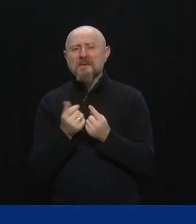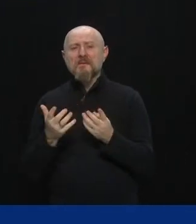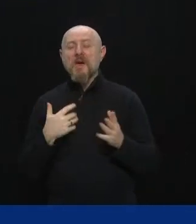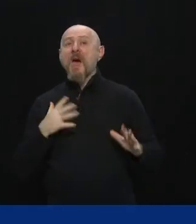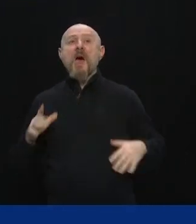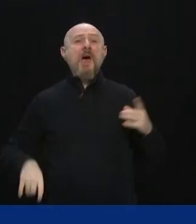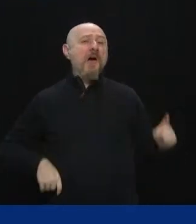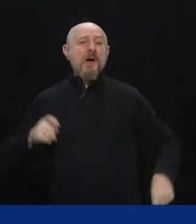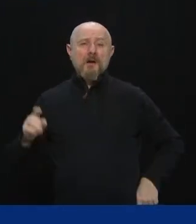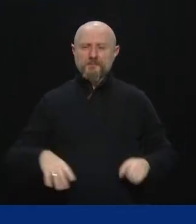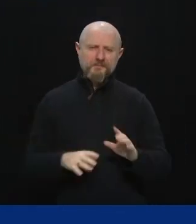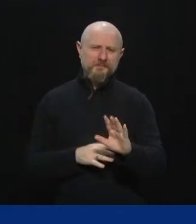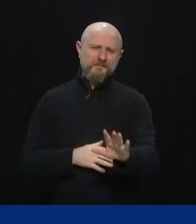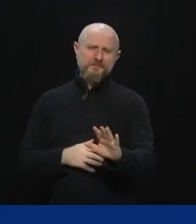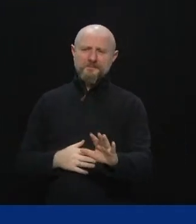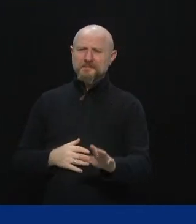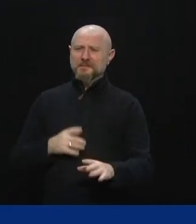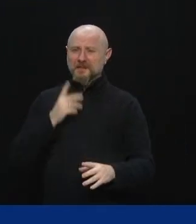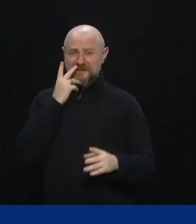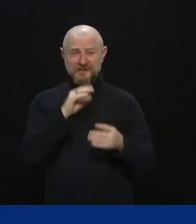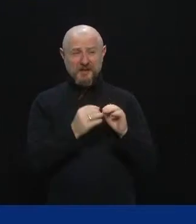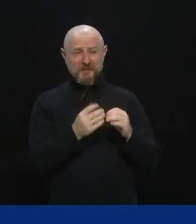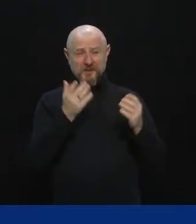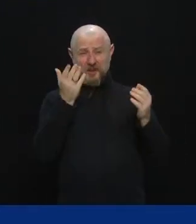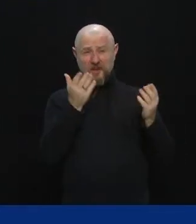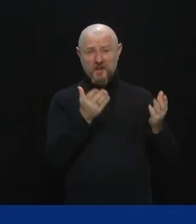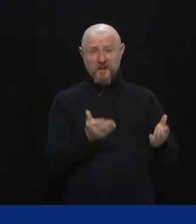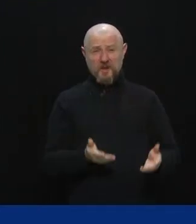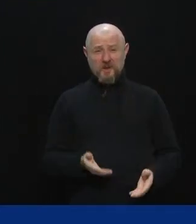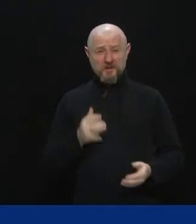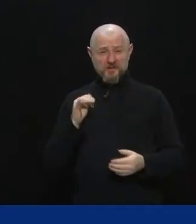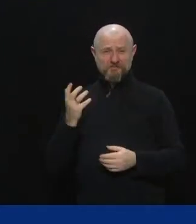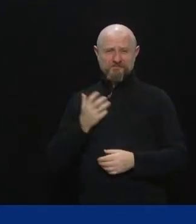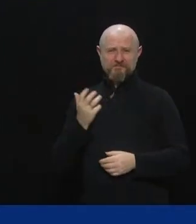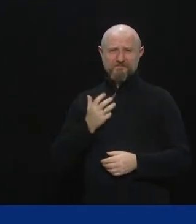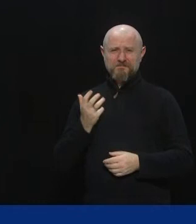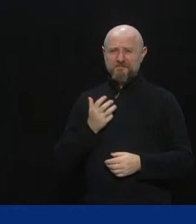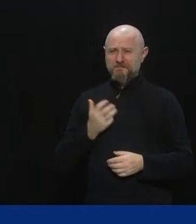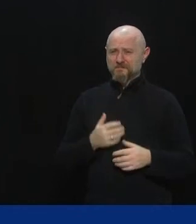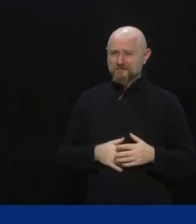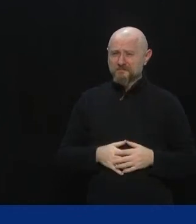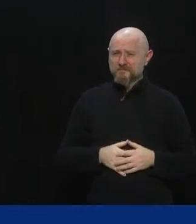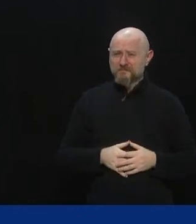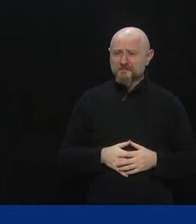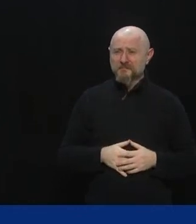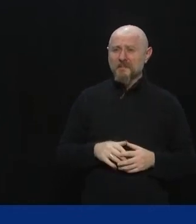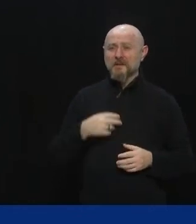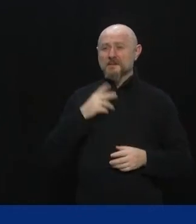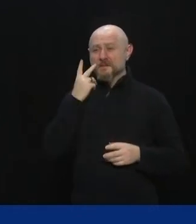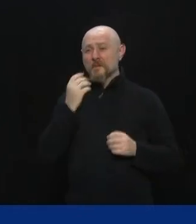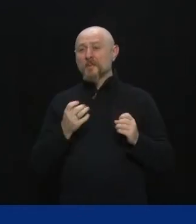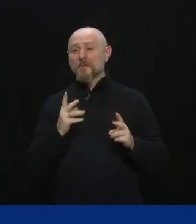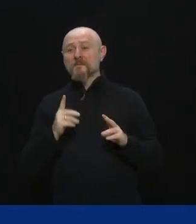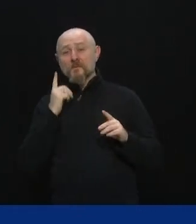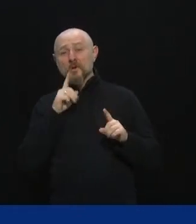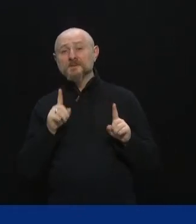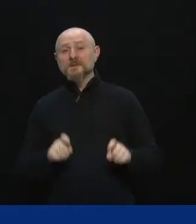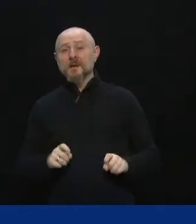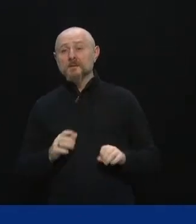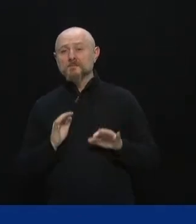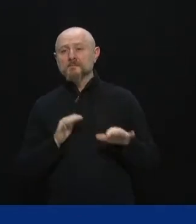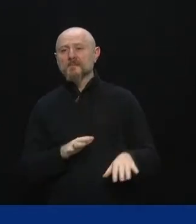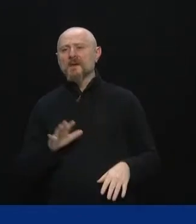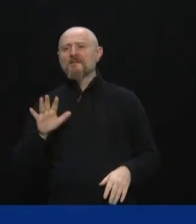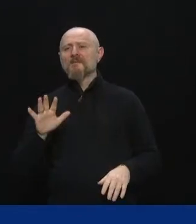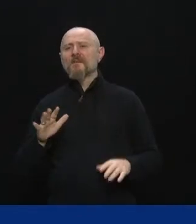numbers, look at the number of people in the emergency rooms who've gone there only for testing. Nearly 5,000 people in the